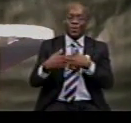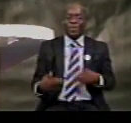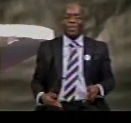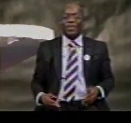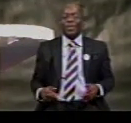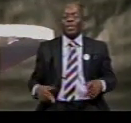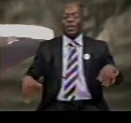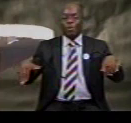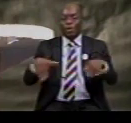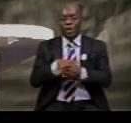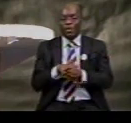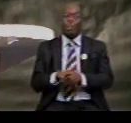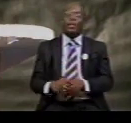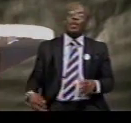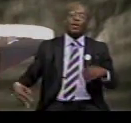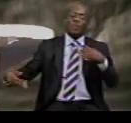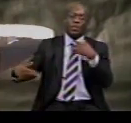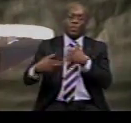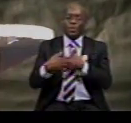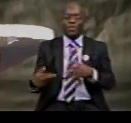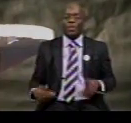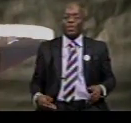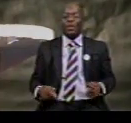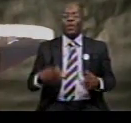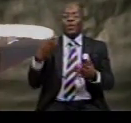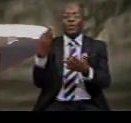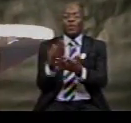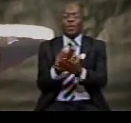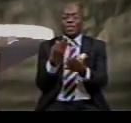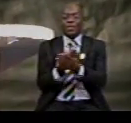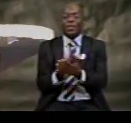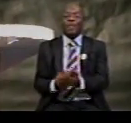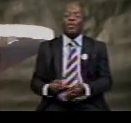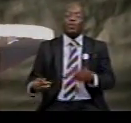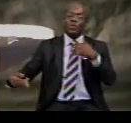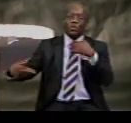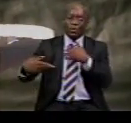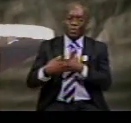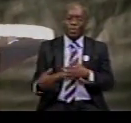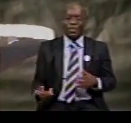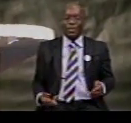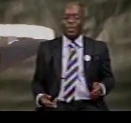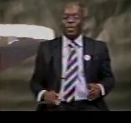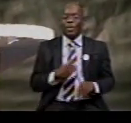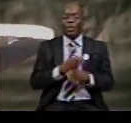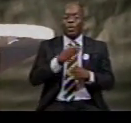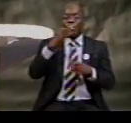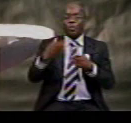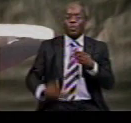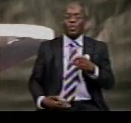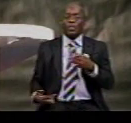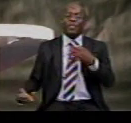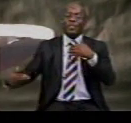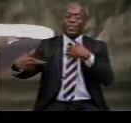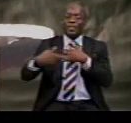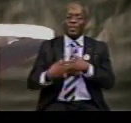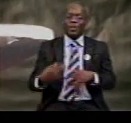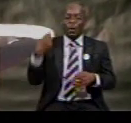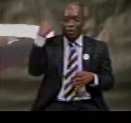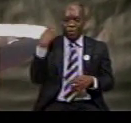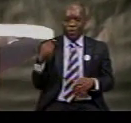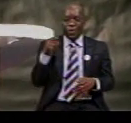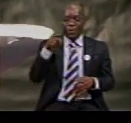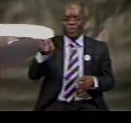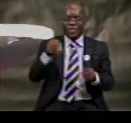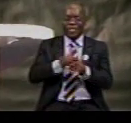Marital restoration. Financial restoration. Total restoration for you in